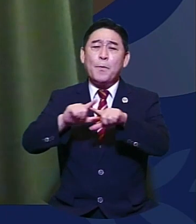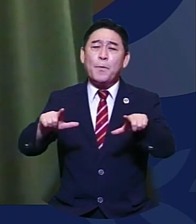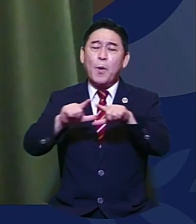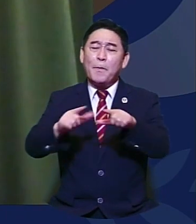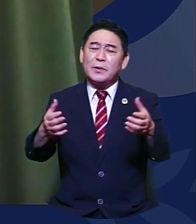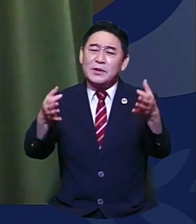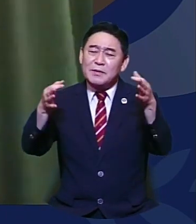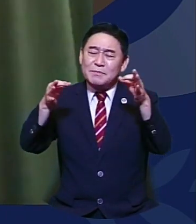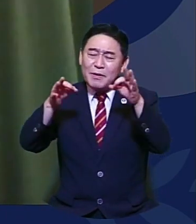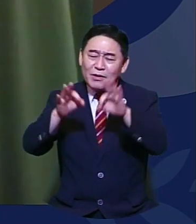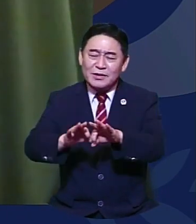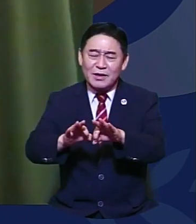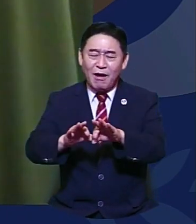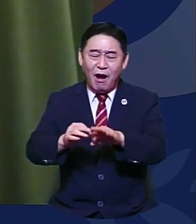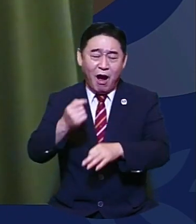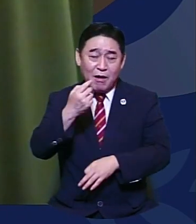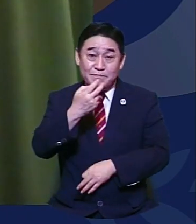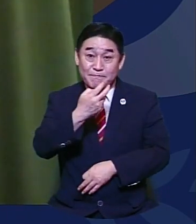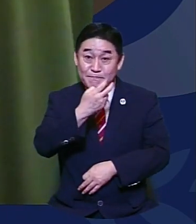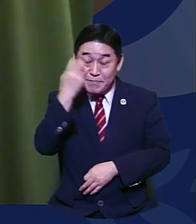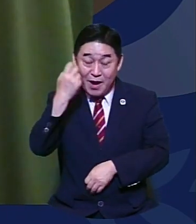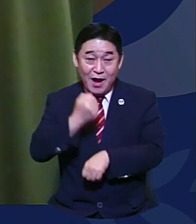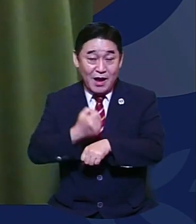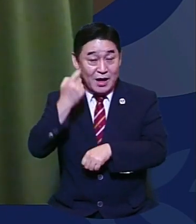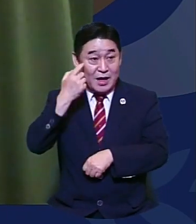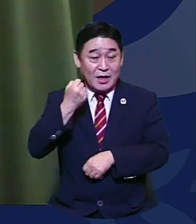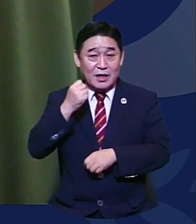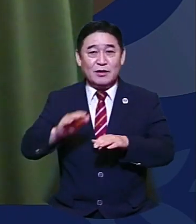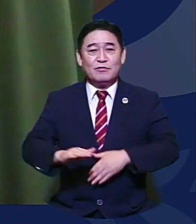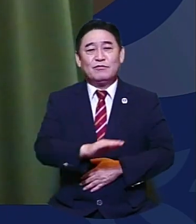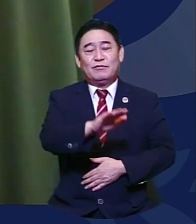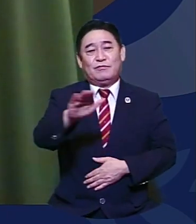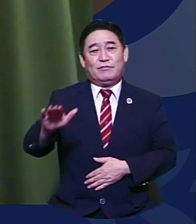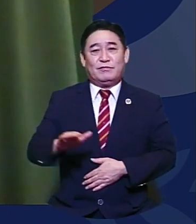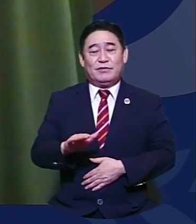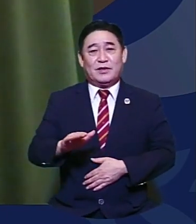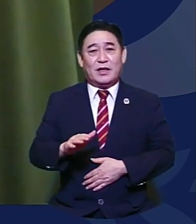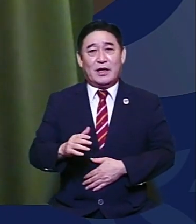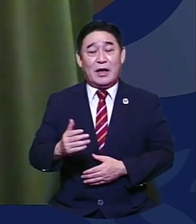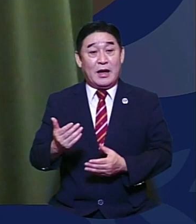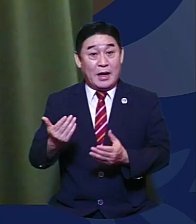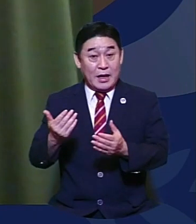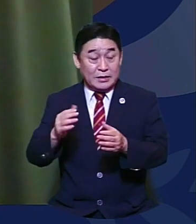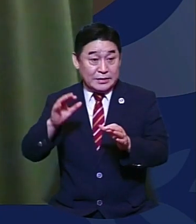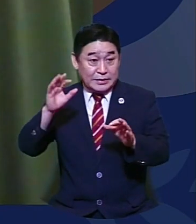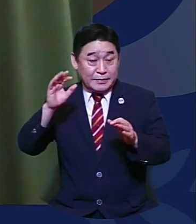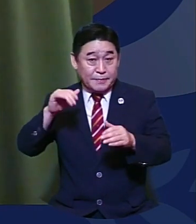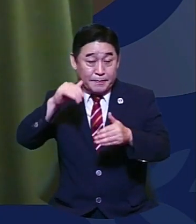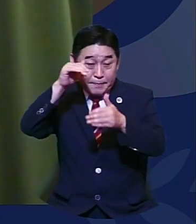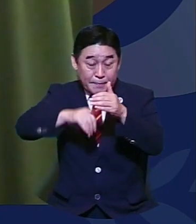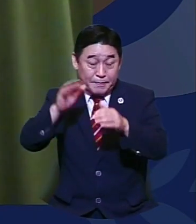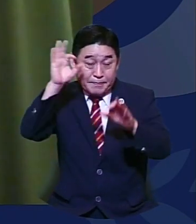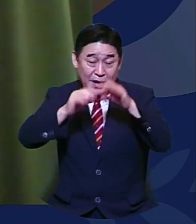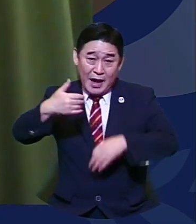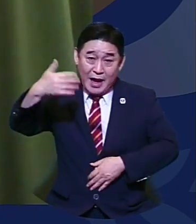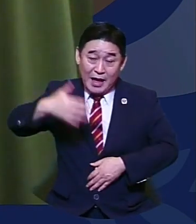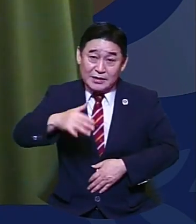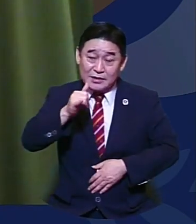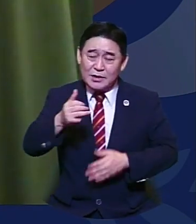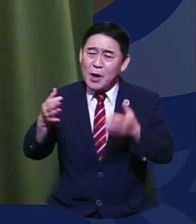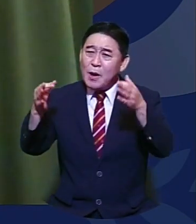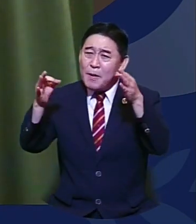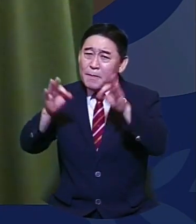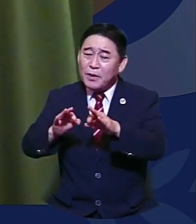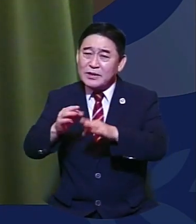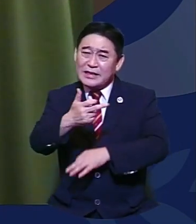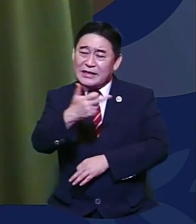them are untapped. We know that many universal service funds have large pools of money, but perhaps the coordination is